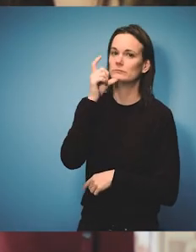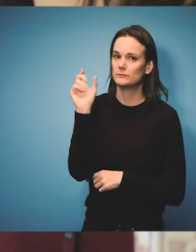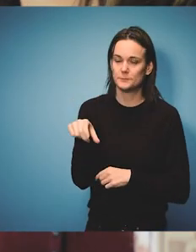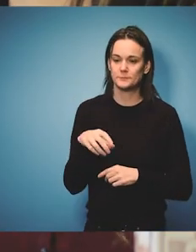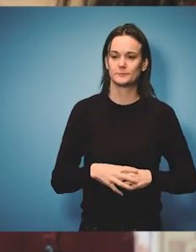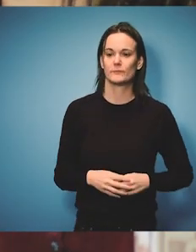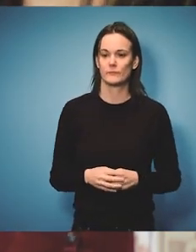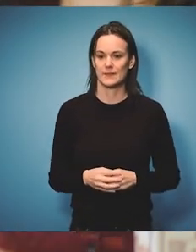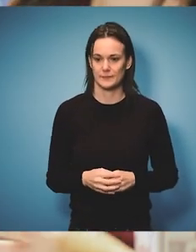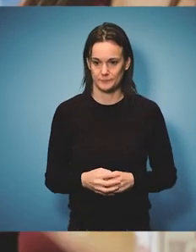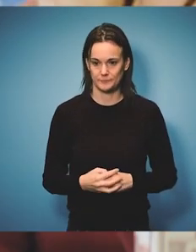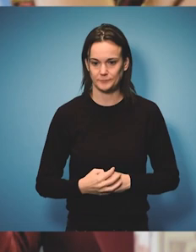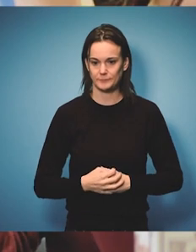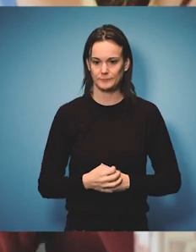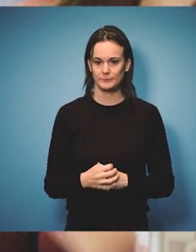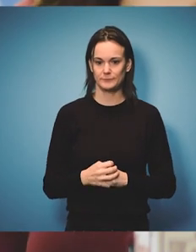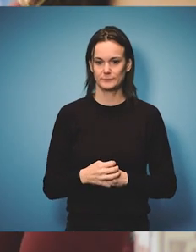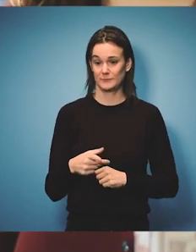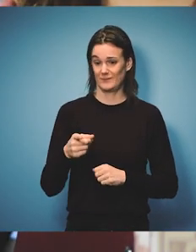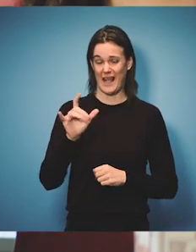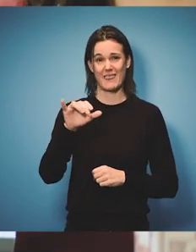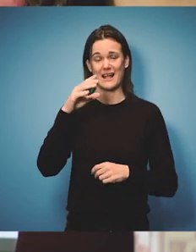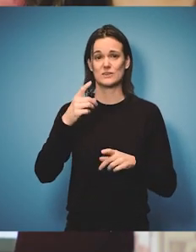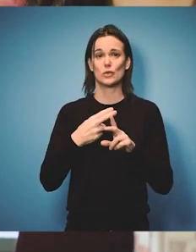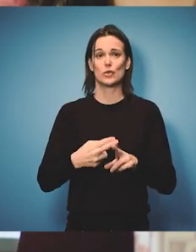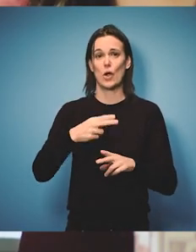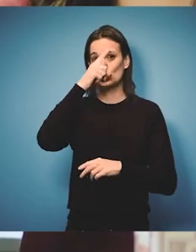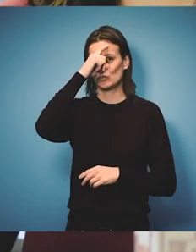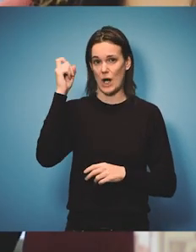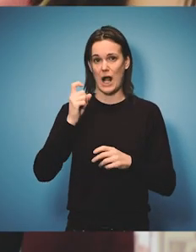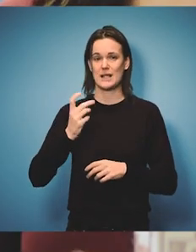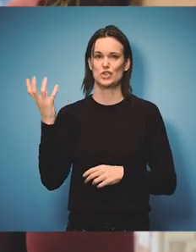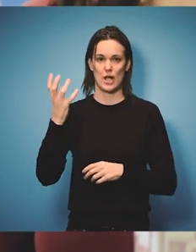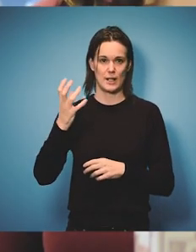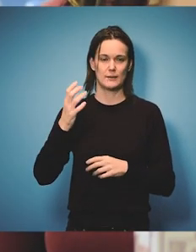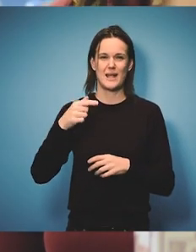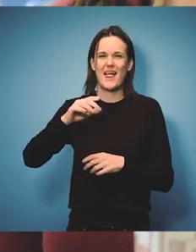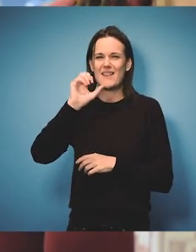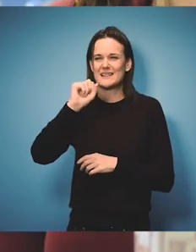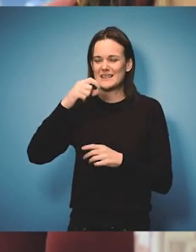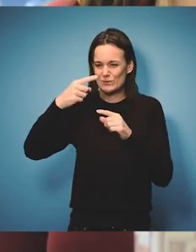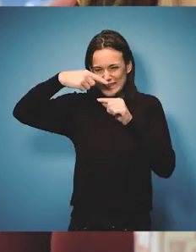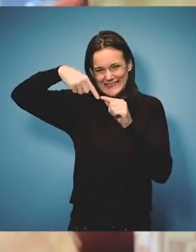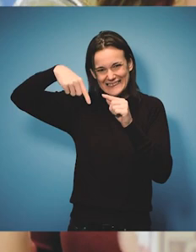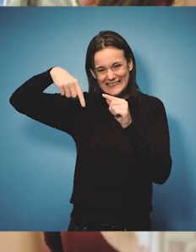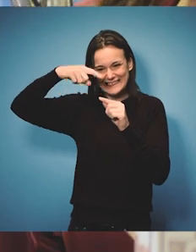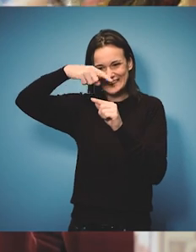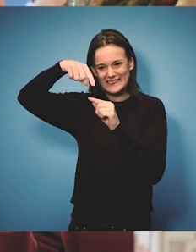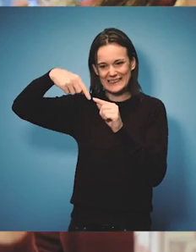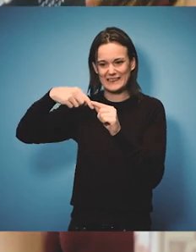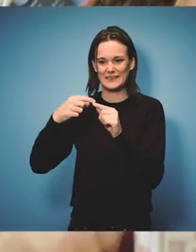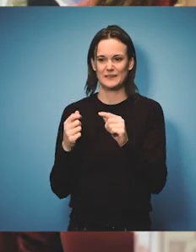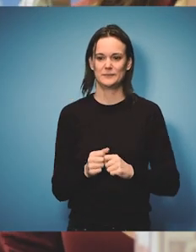going to start with a dry shake. So we're going to take this guy here. So is that just like a little spring or? Just a spring. I grab the one